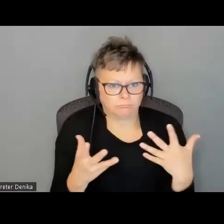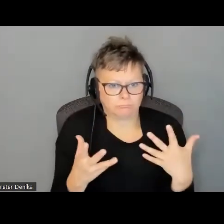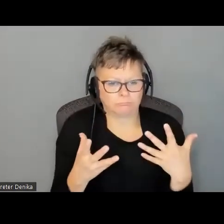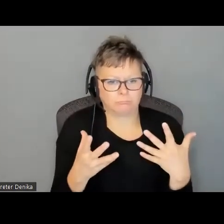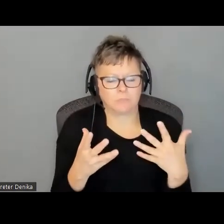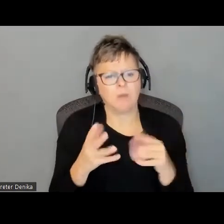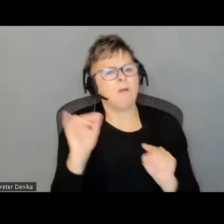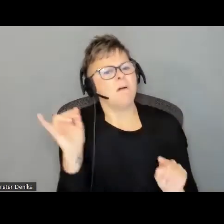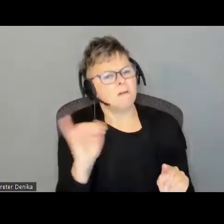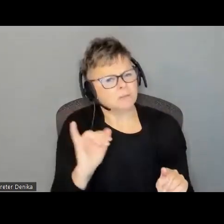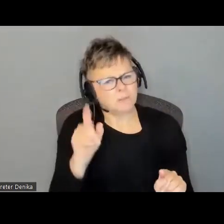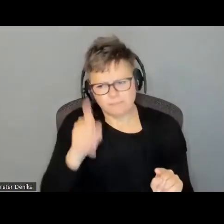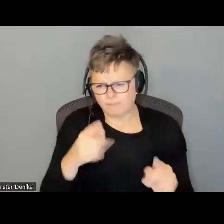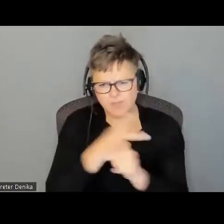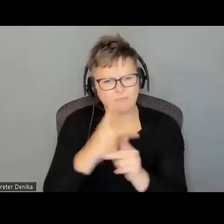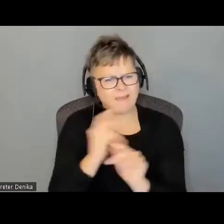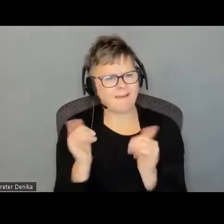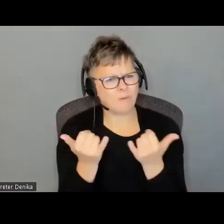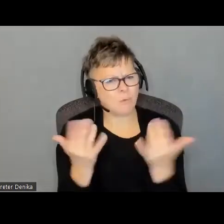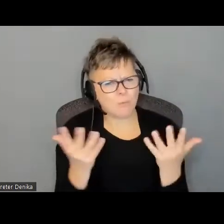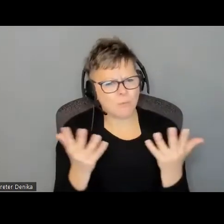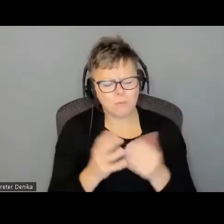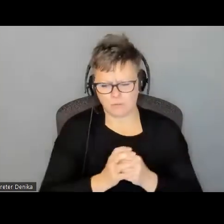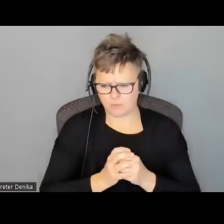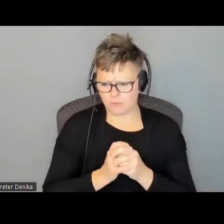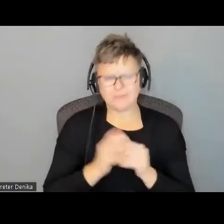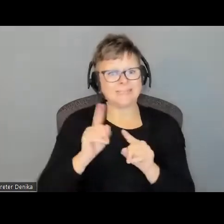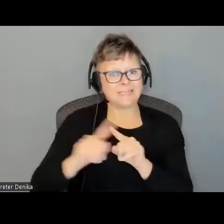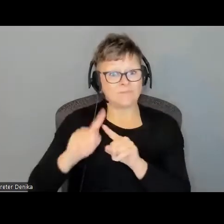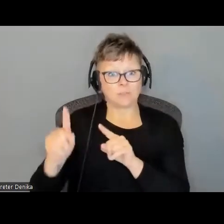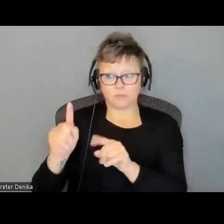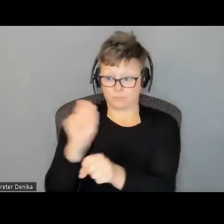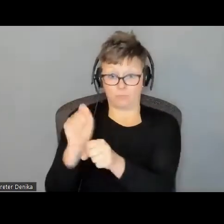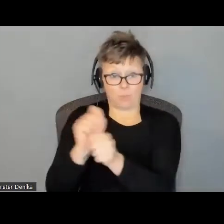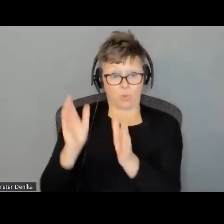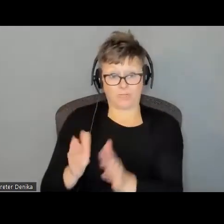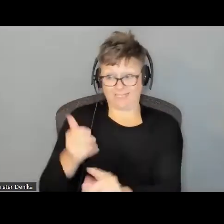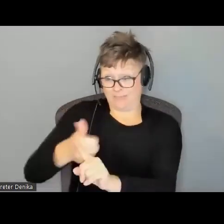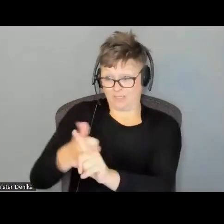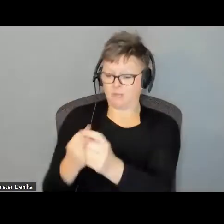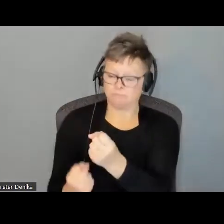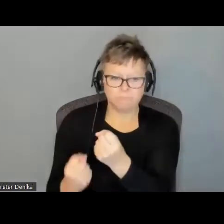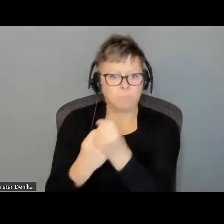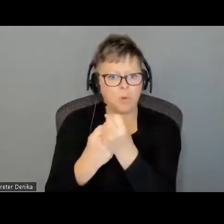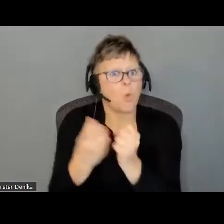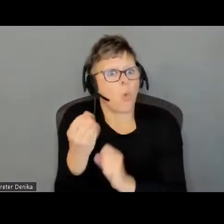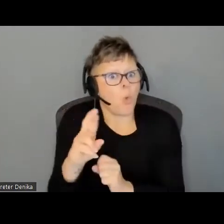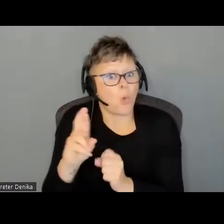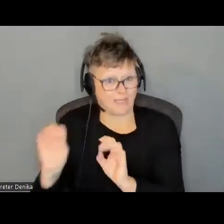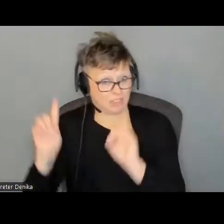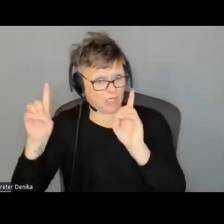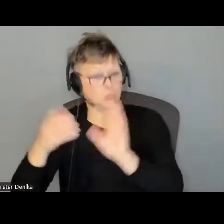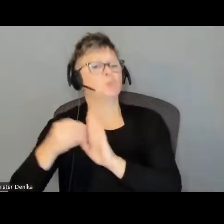the tools and the support for employees or students with disabilities,